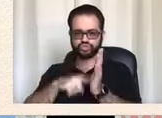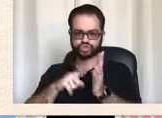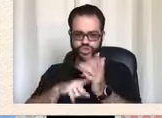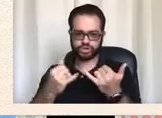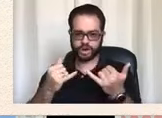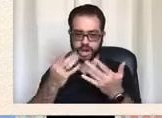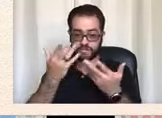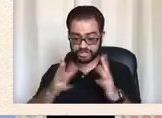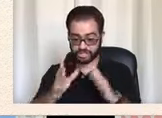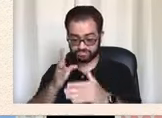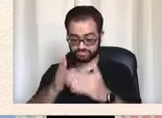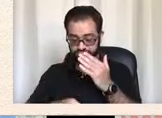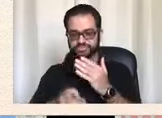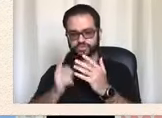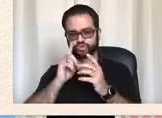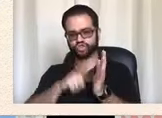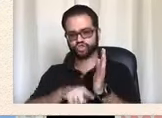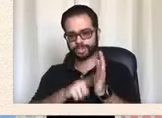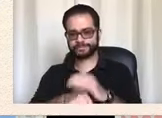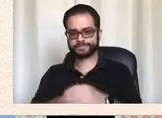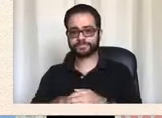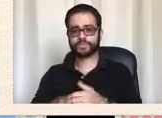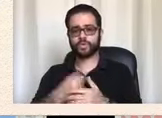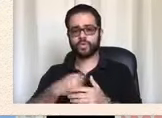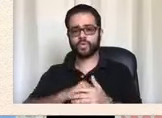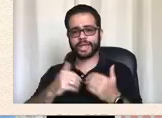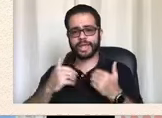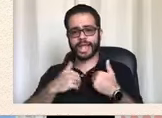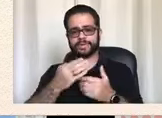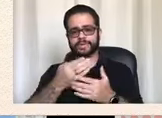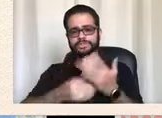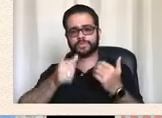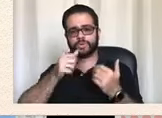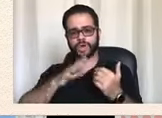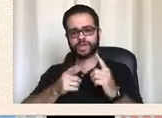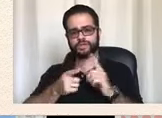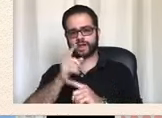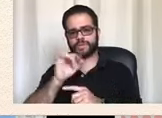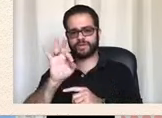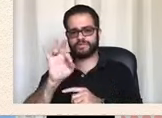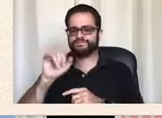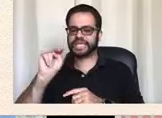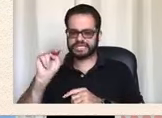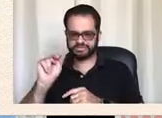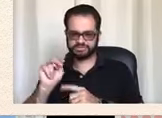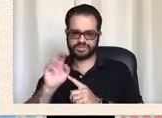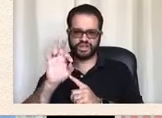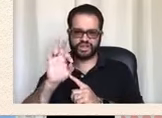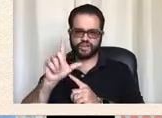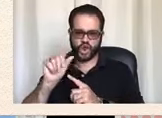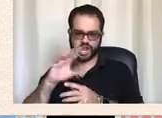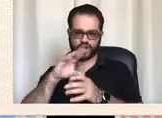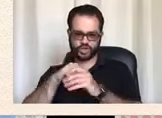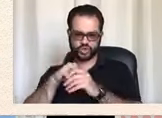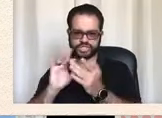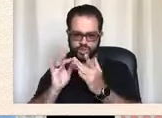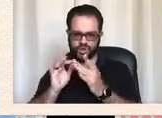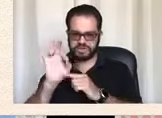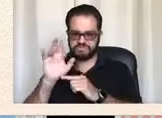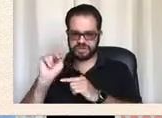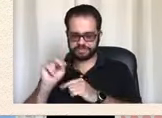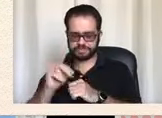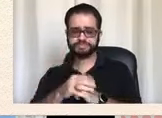done. But we have some ladies from the FIN, call it FIN, talk to our participants about how to tap